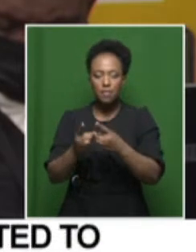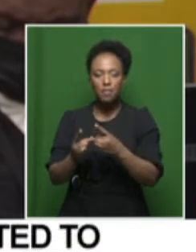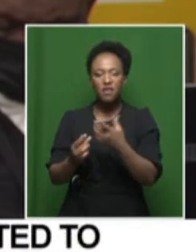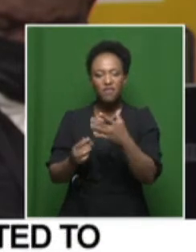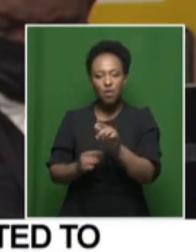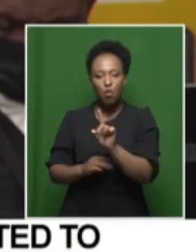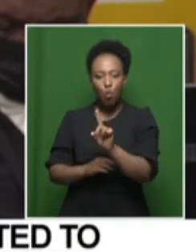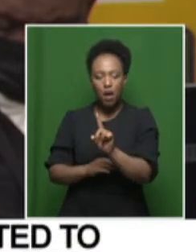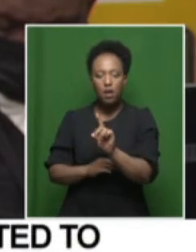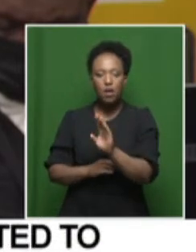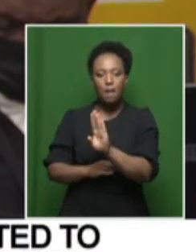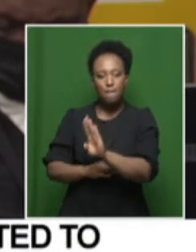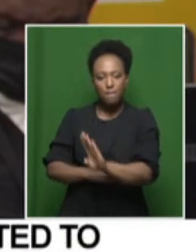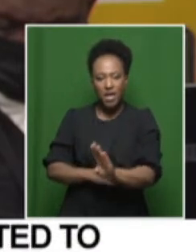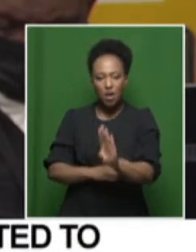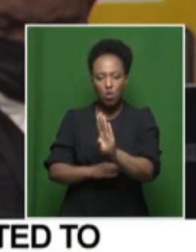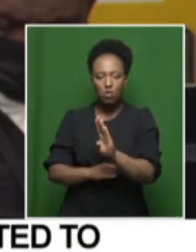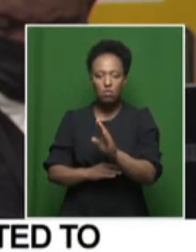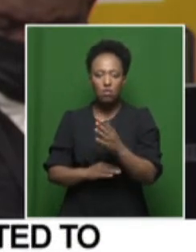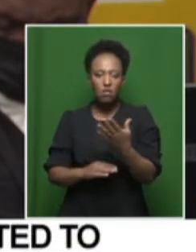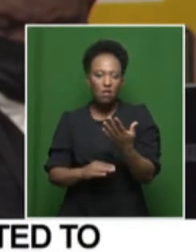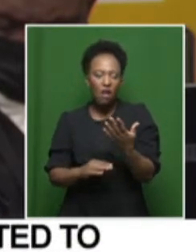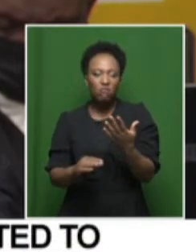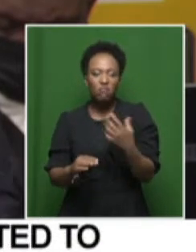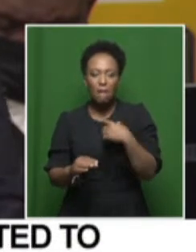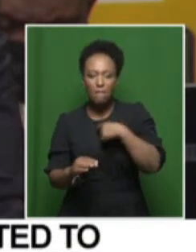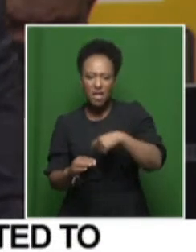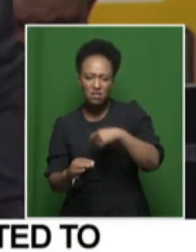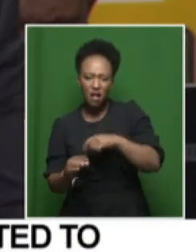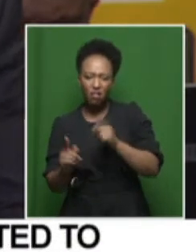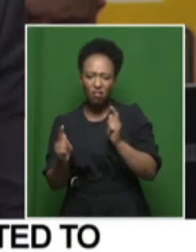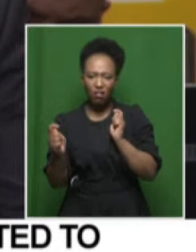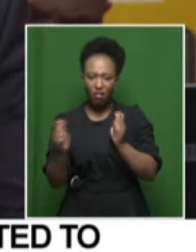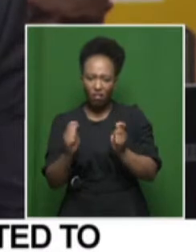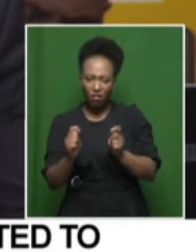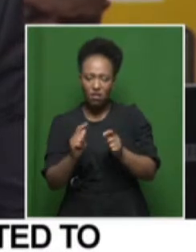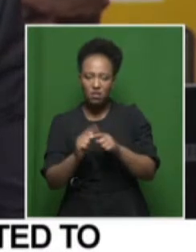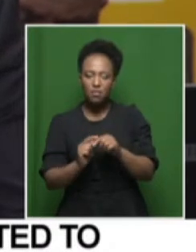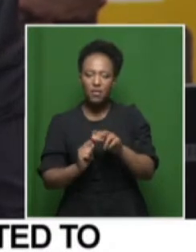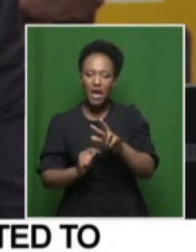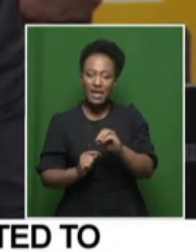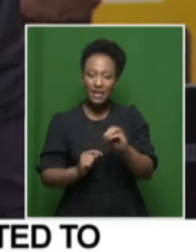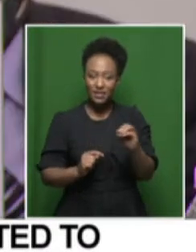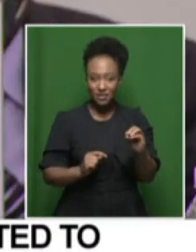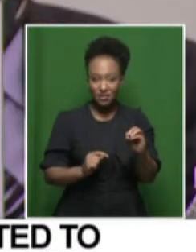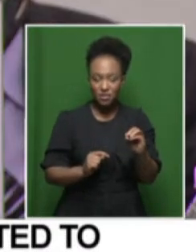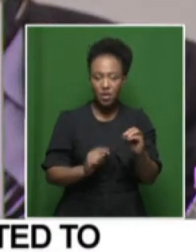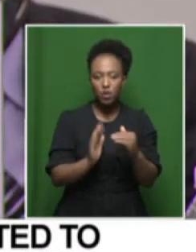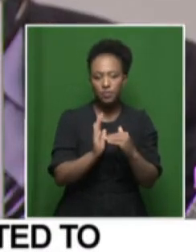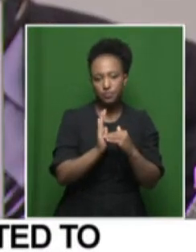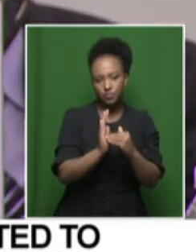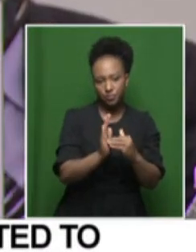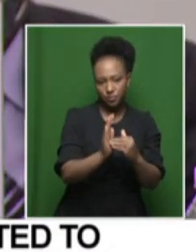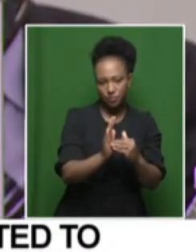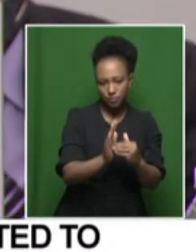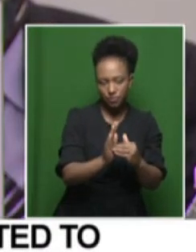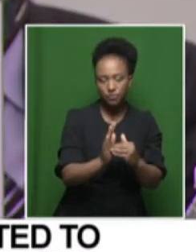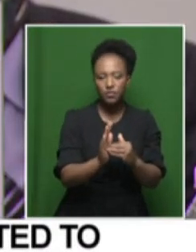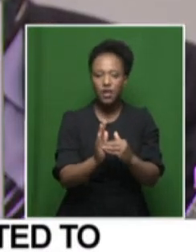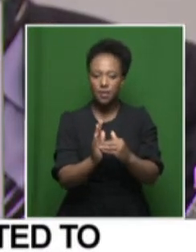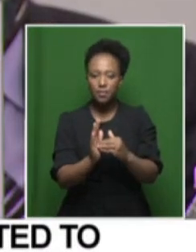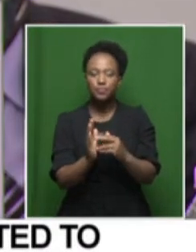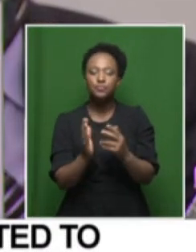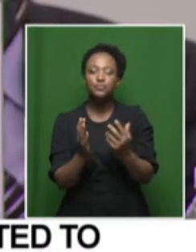billion to implement personnel reforms, and another 800 million may be